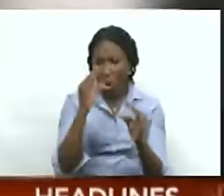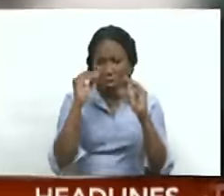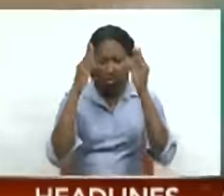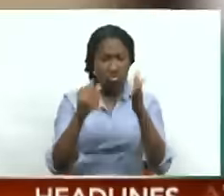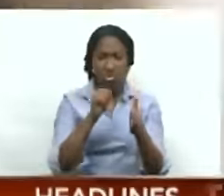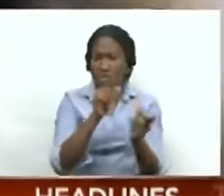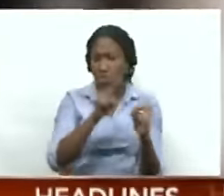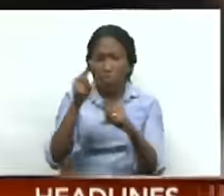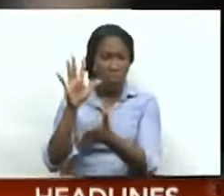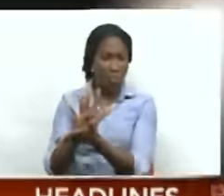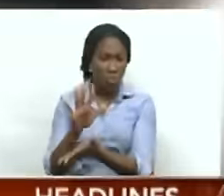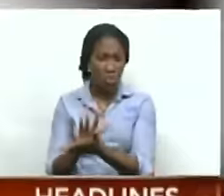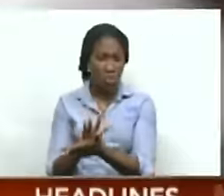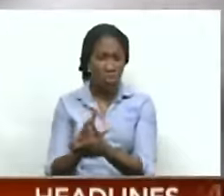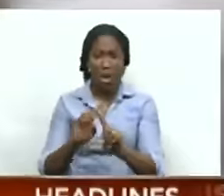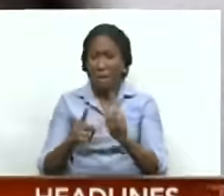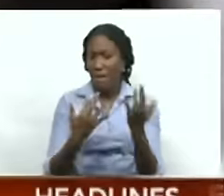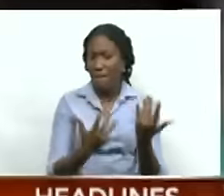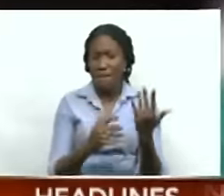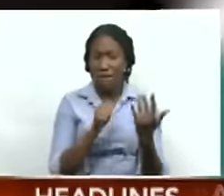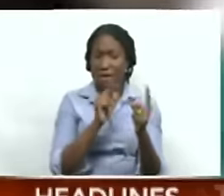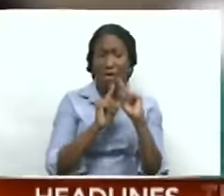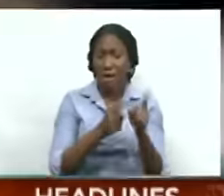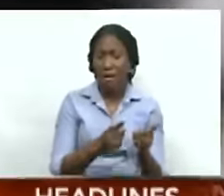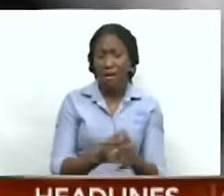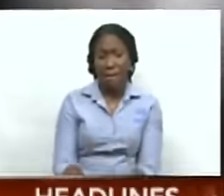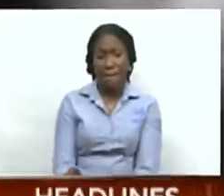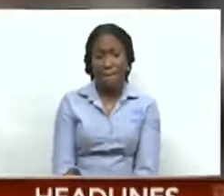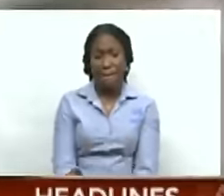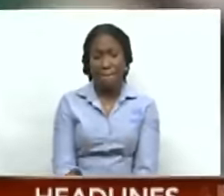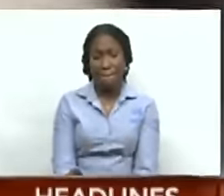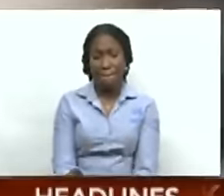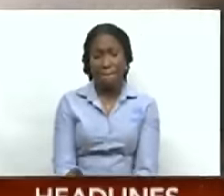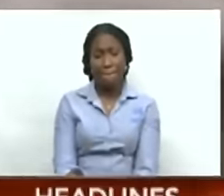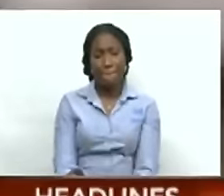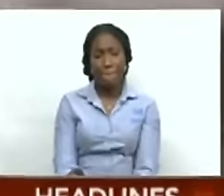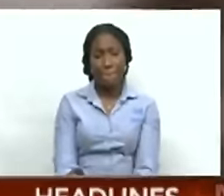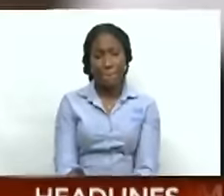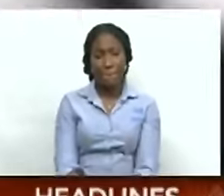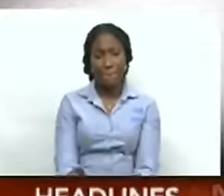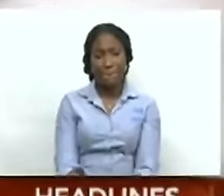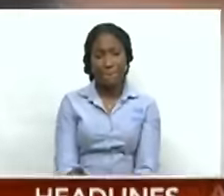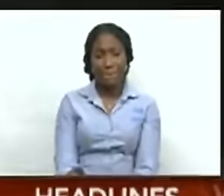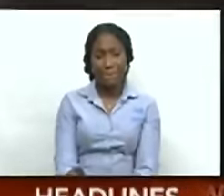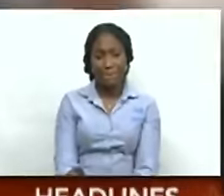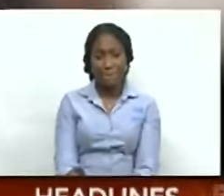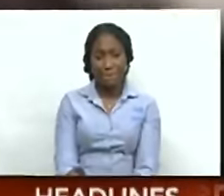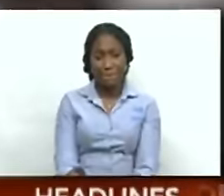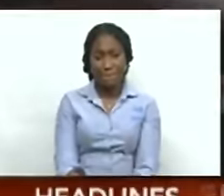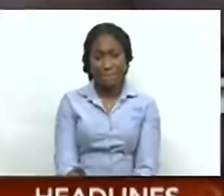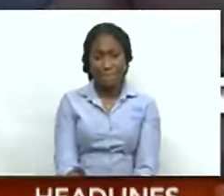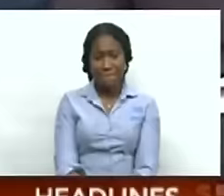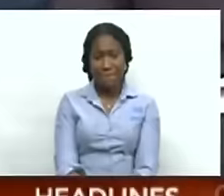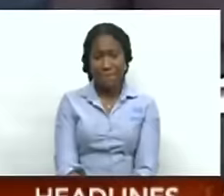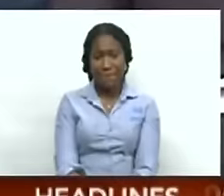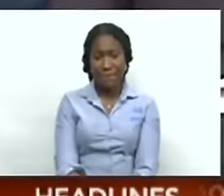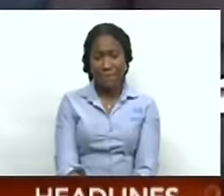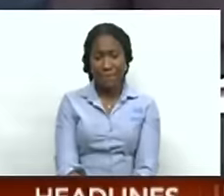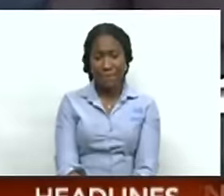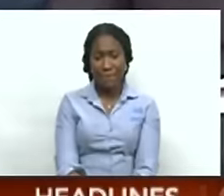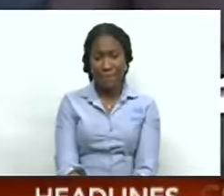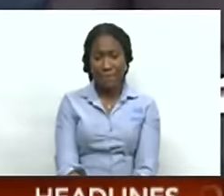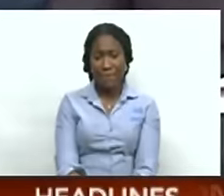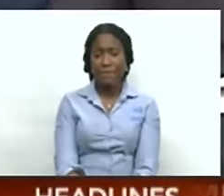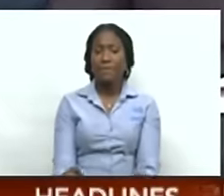still awaiting his response. Radically Silver, CNC3 News. A firearm licensing